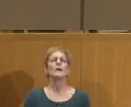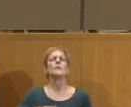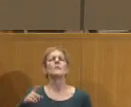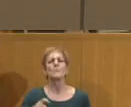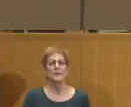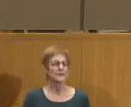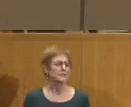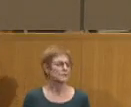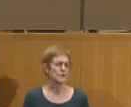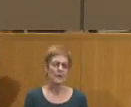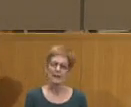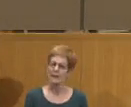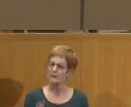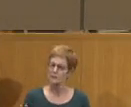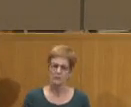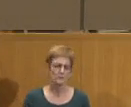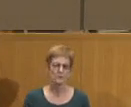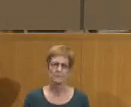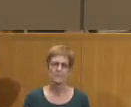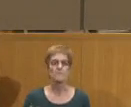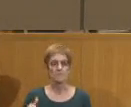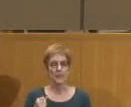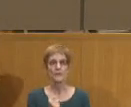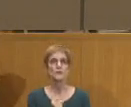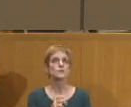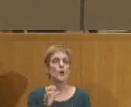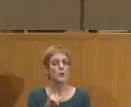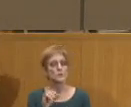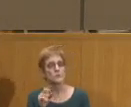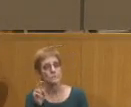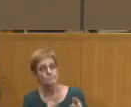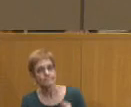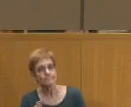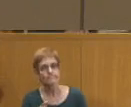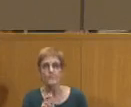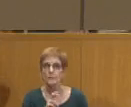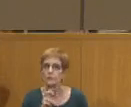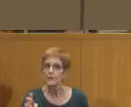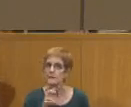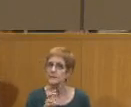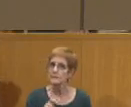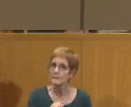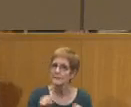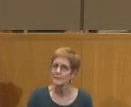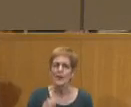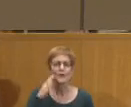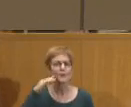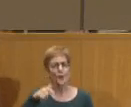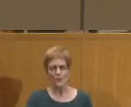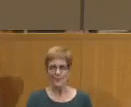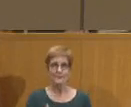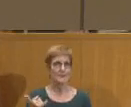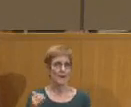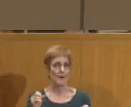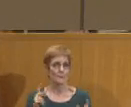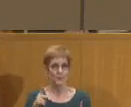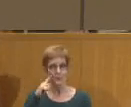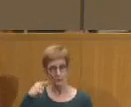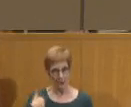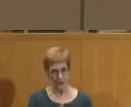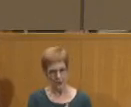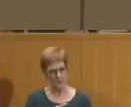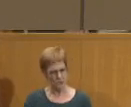and equitable. But really, the foundation is to plan for the future for the generations that we are